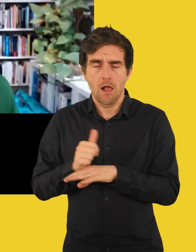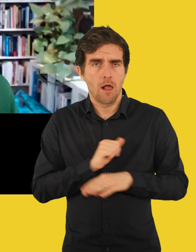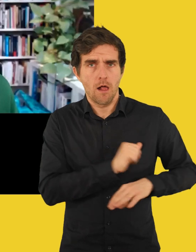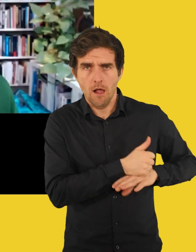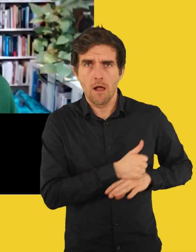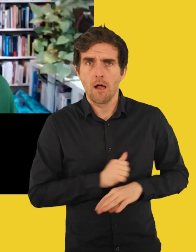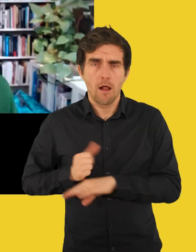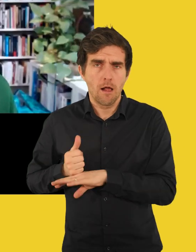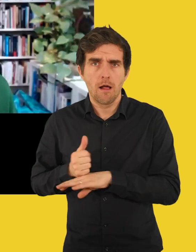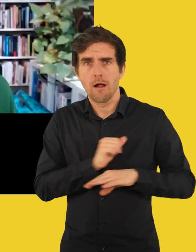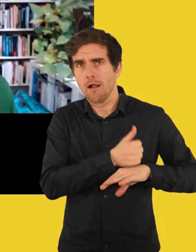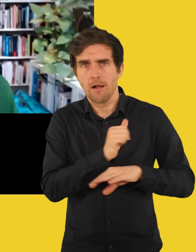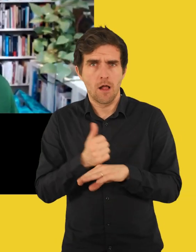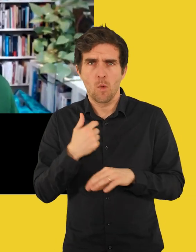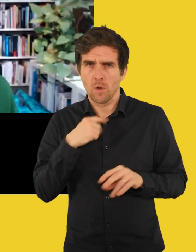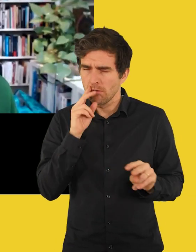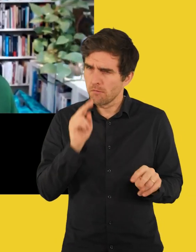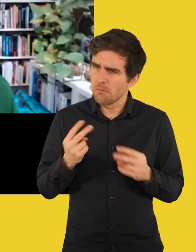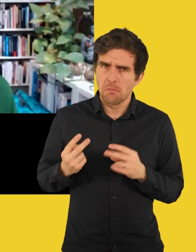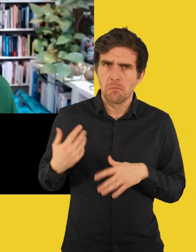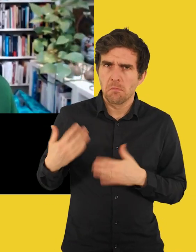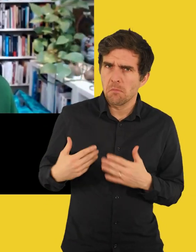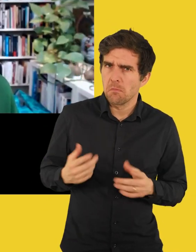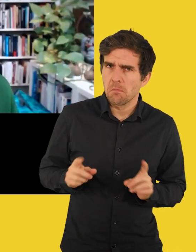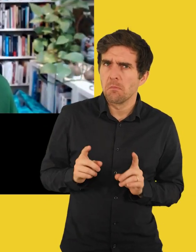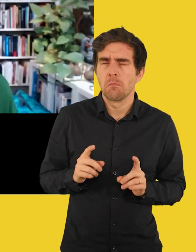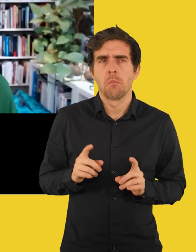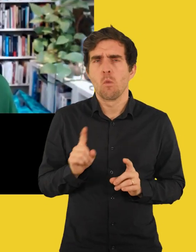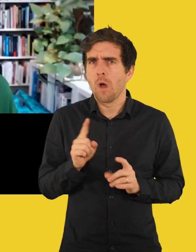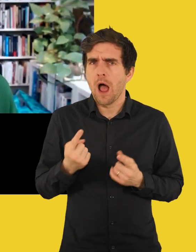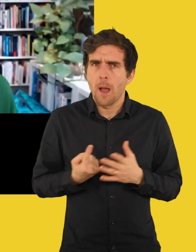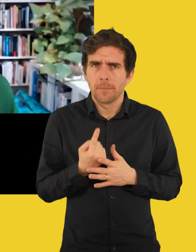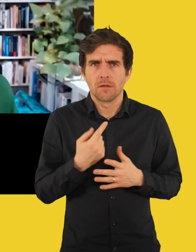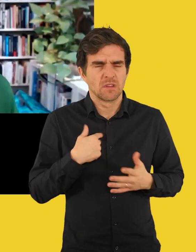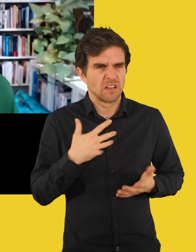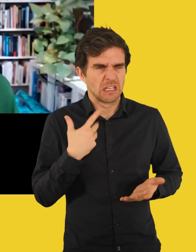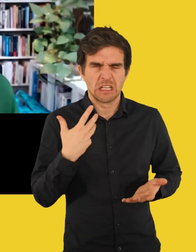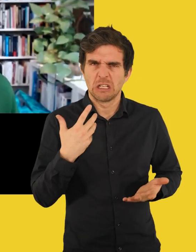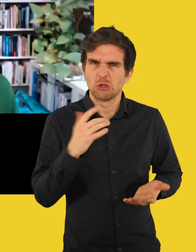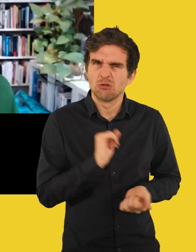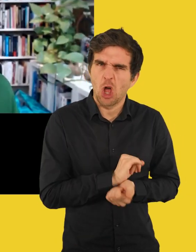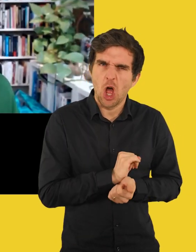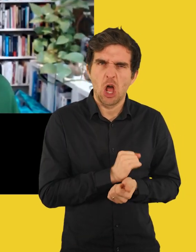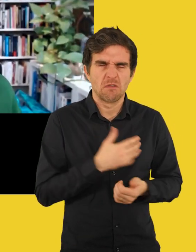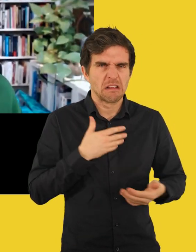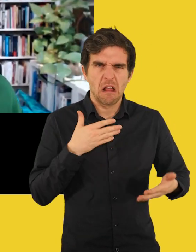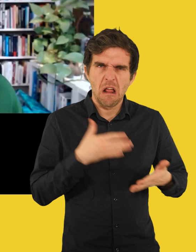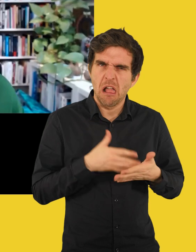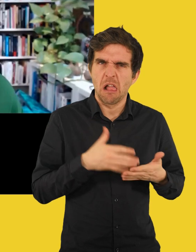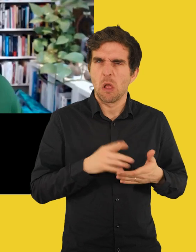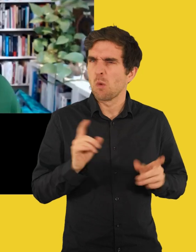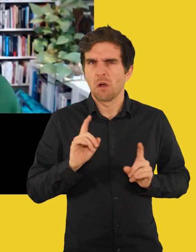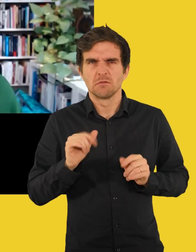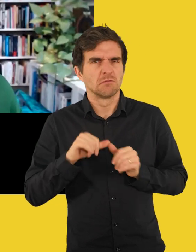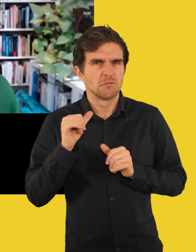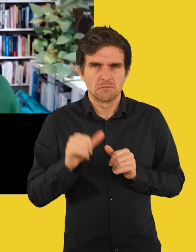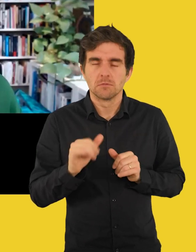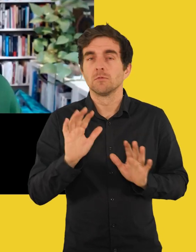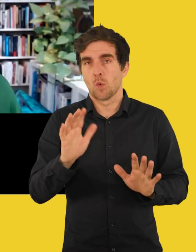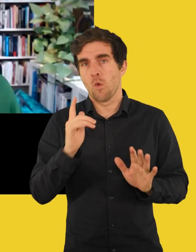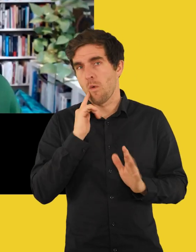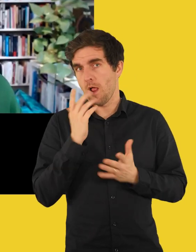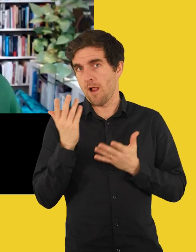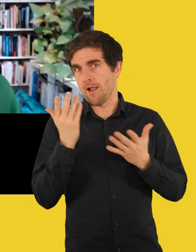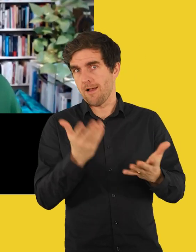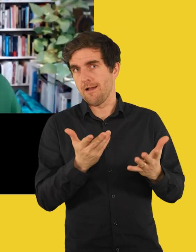started, and also just reflecting on how we can feel if we feel like we're getting stuck. So shall I take it away? I will